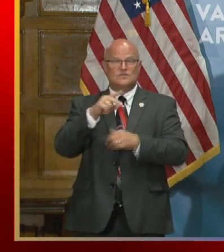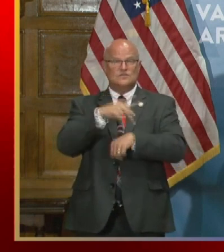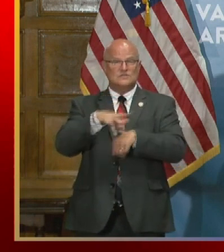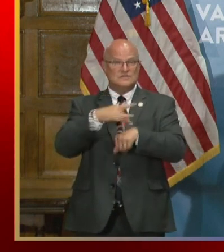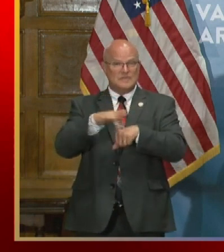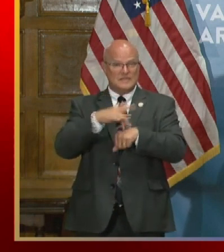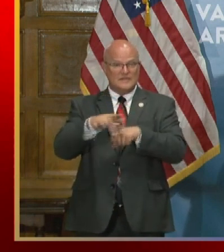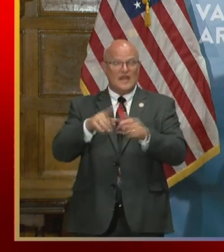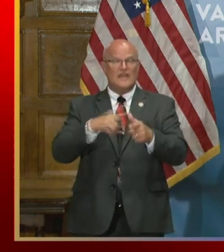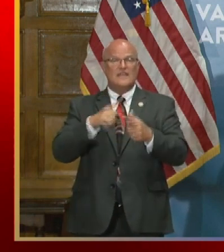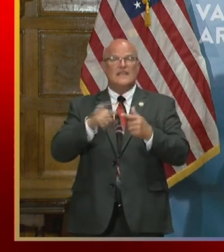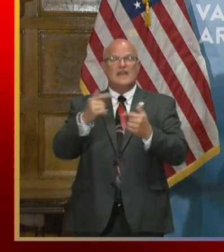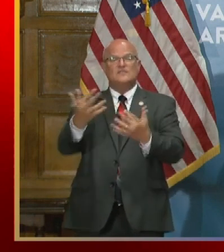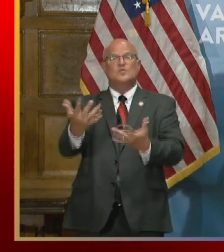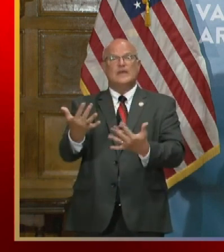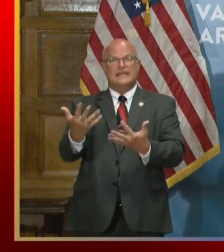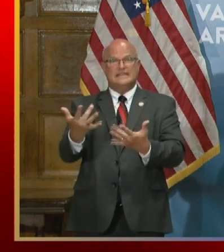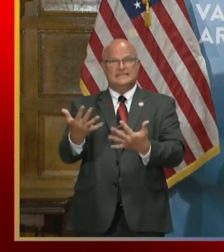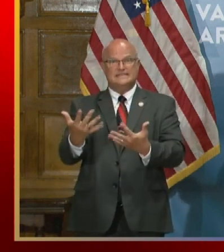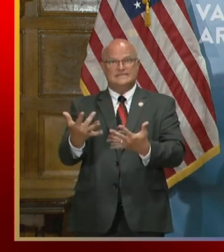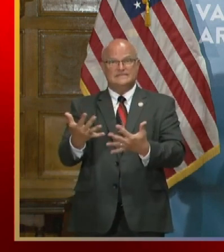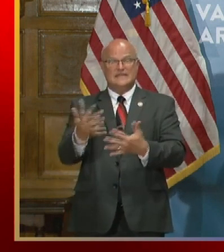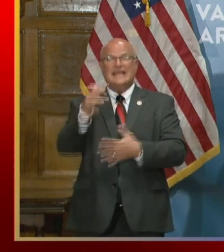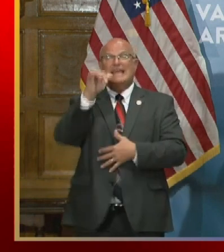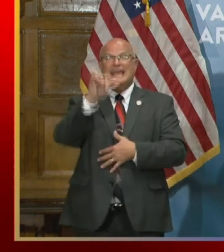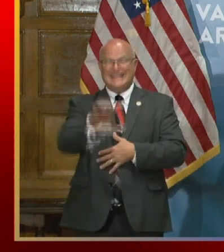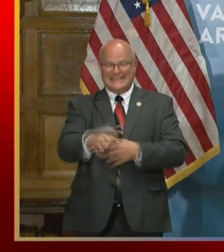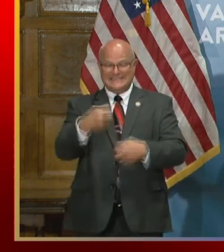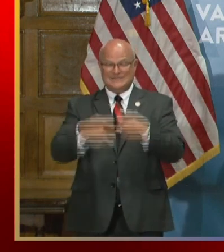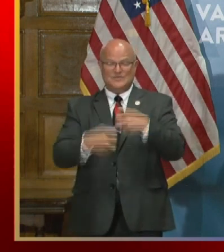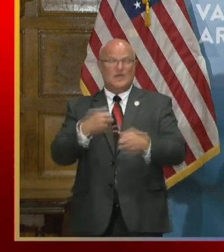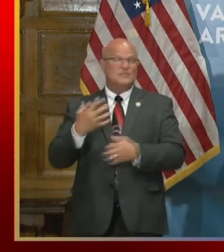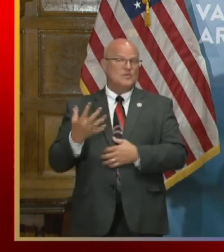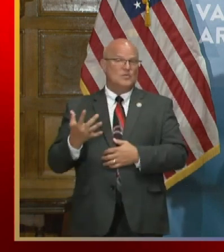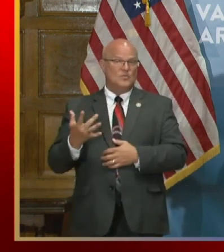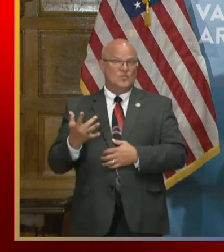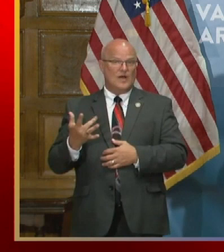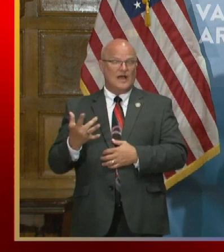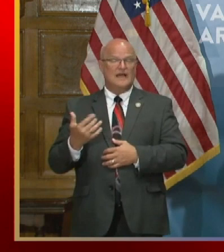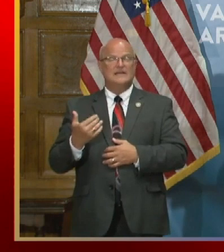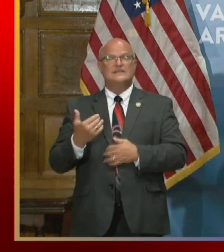space, then they have to wait. And that's the problem, because you're,